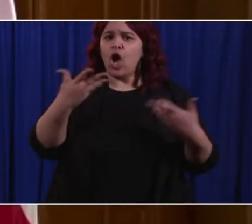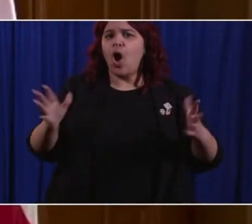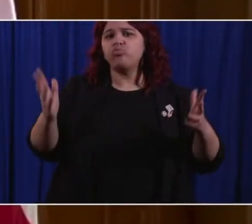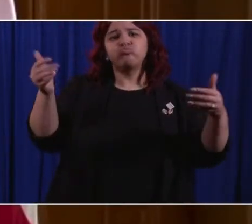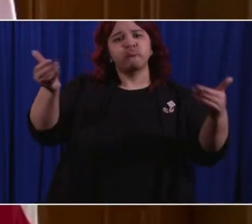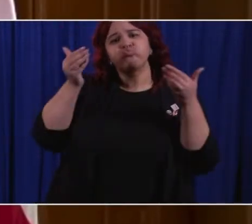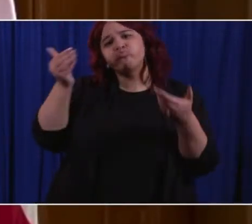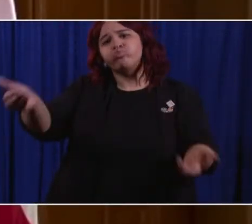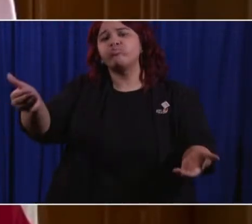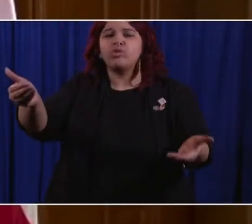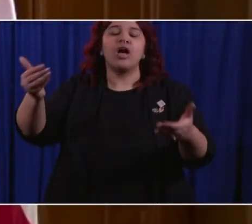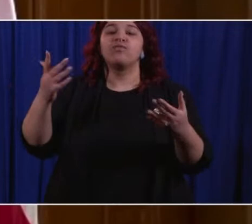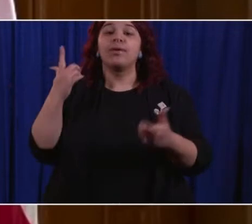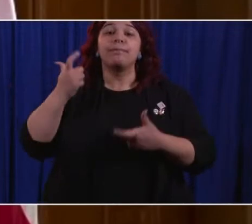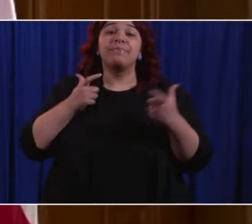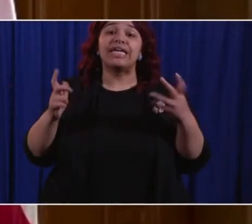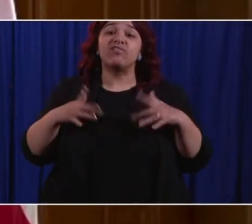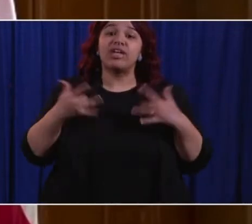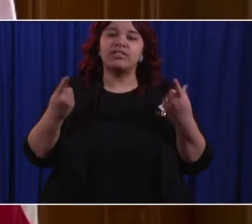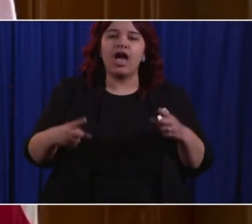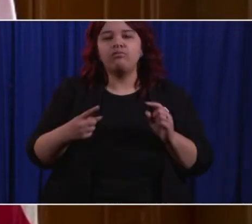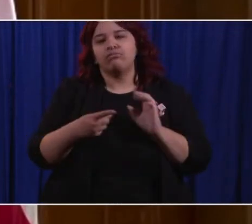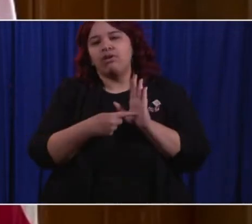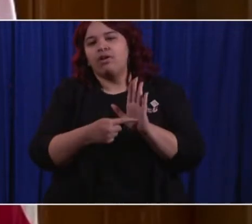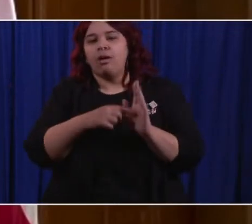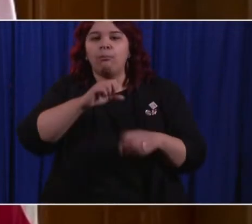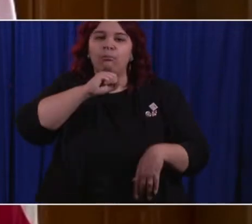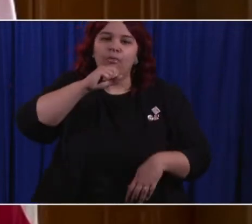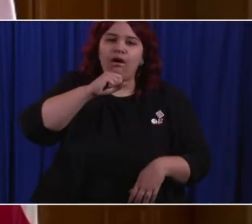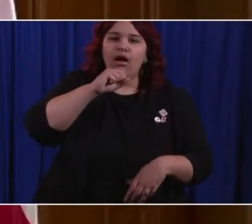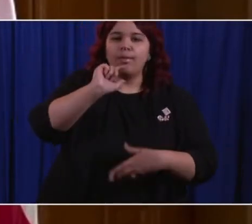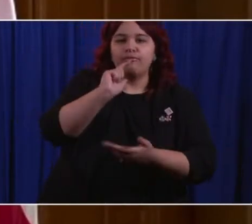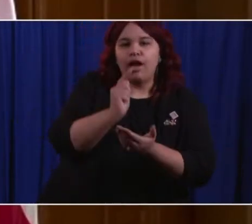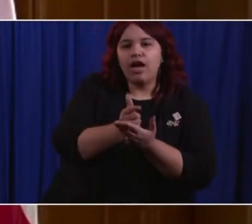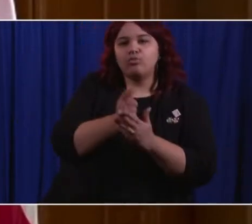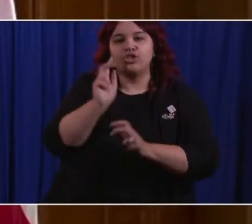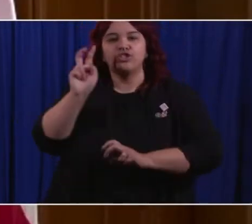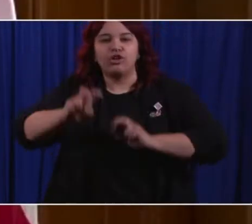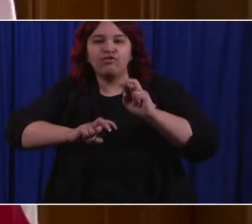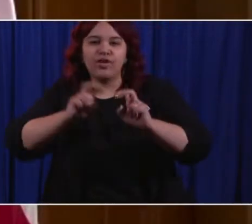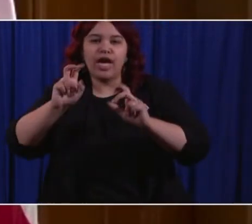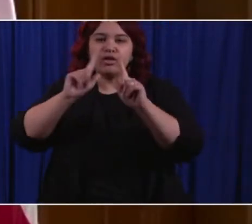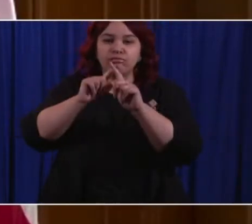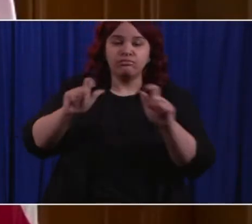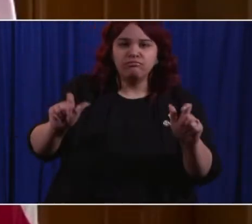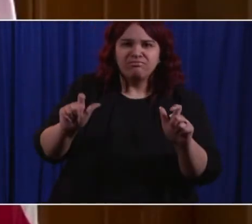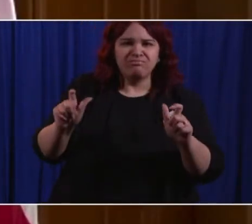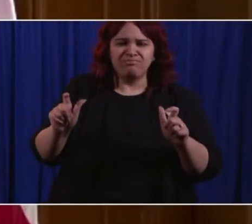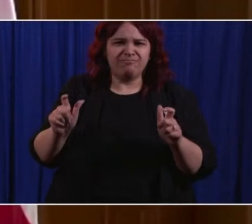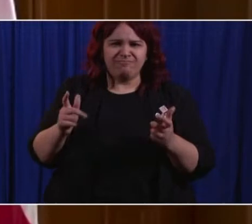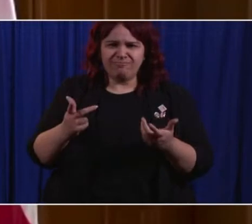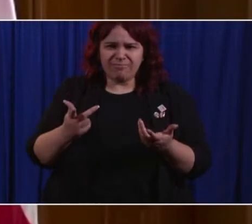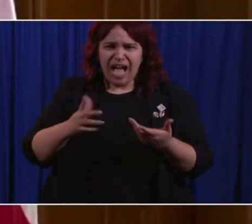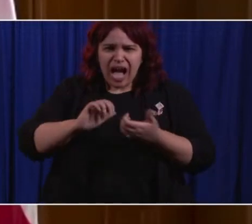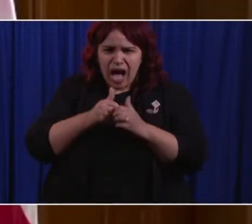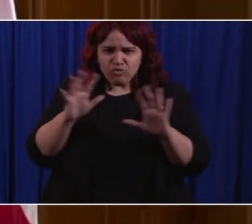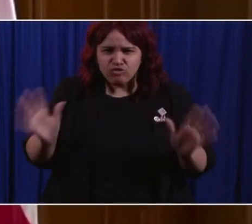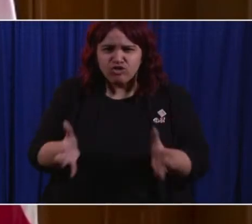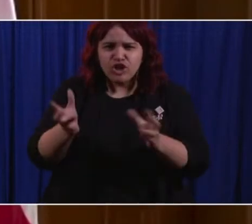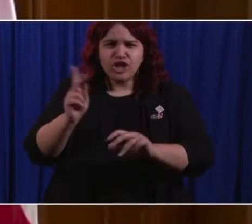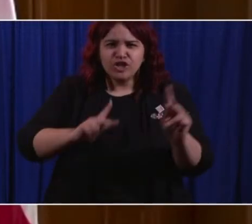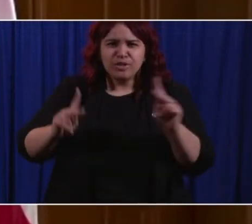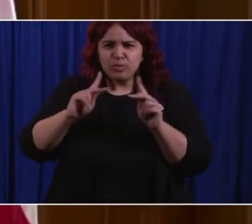like masking and social distancing at things like fairs or festivals? Is there some entity being offered up like